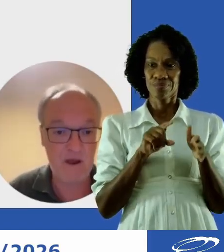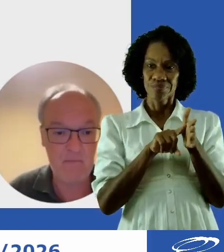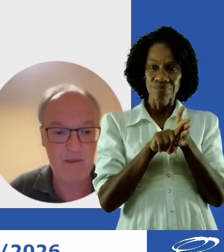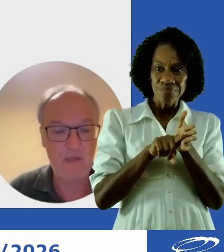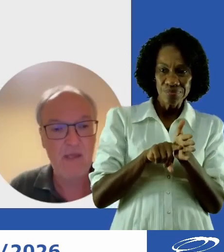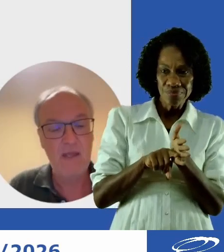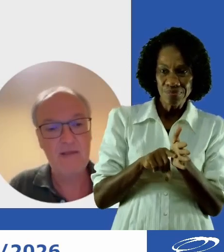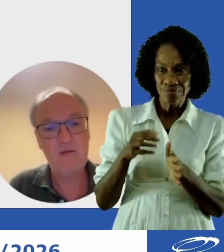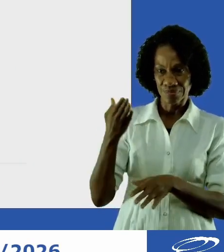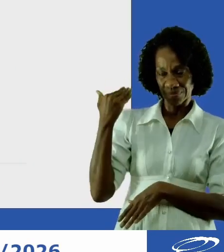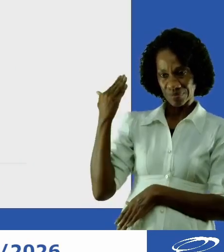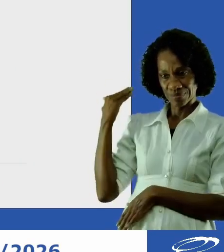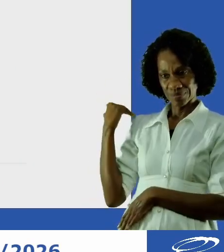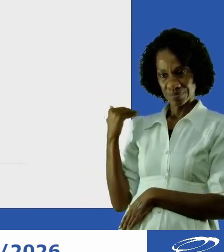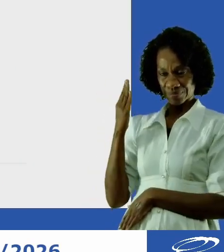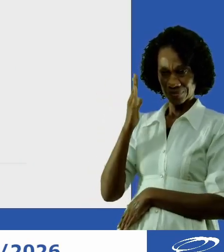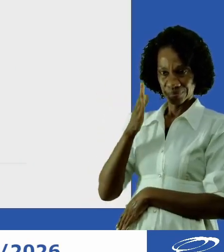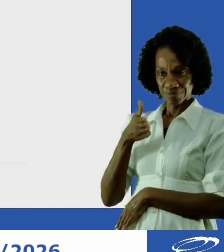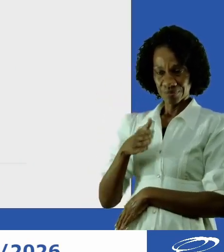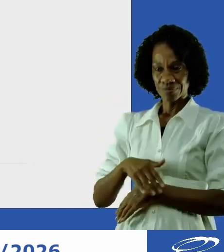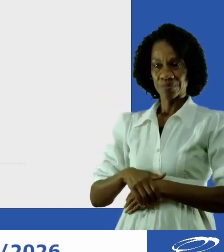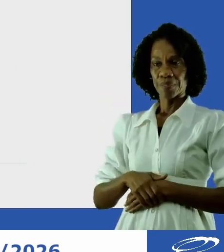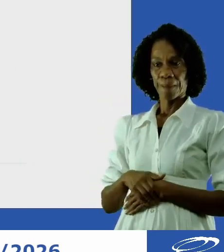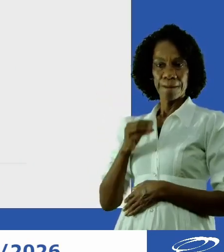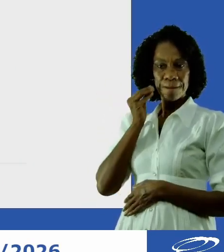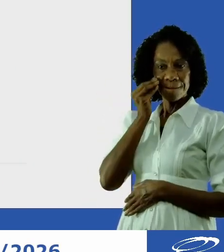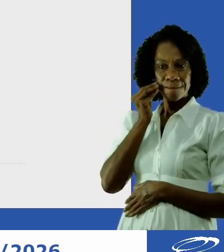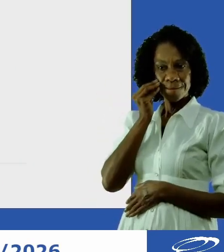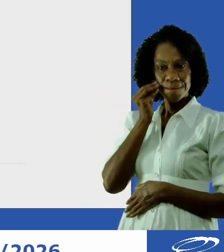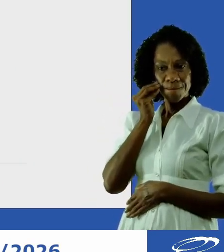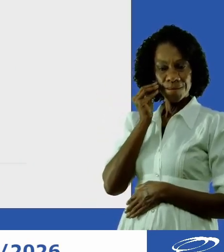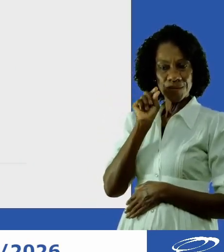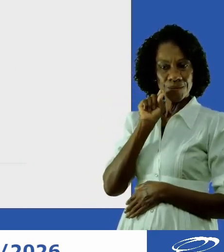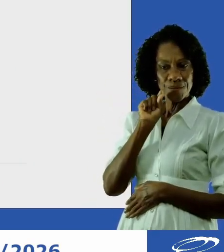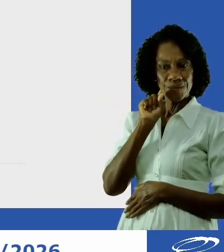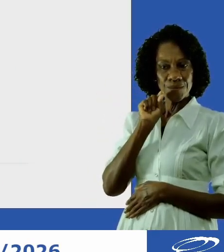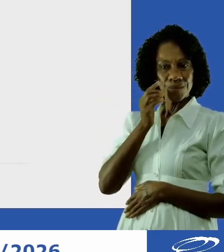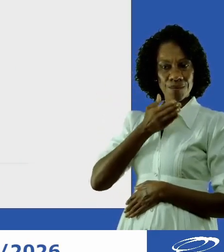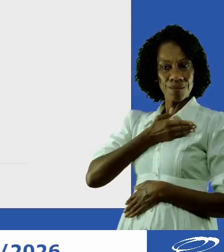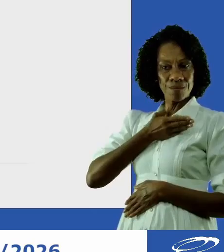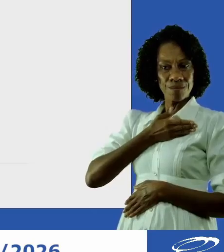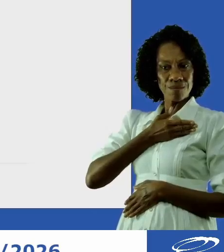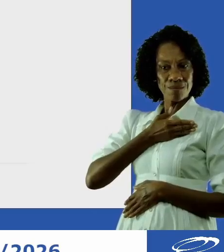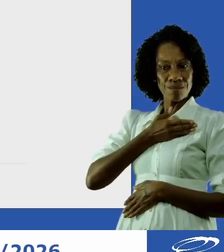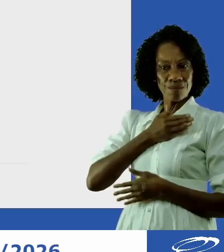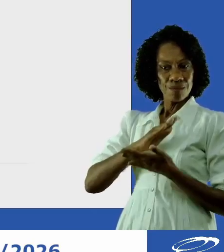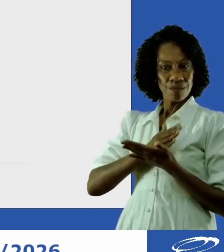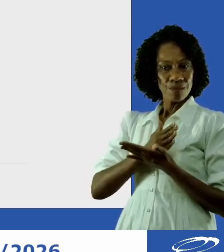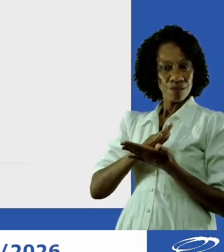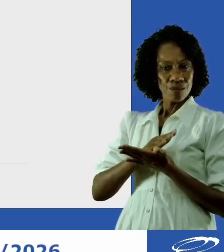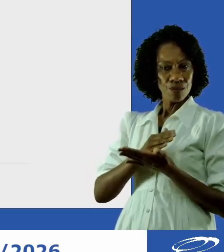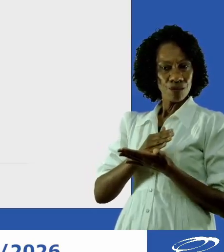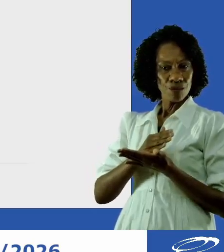therapy. And this is what we have tried with some other colleagues to summarize in this paper published this